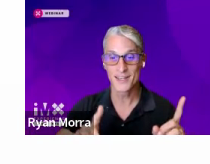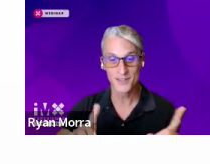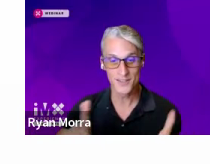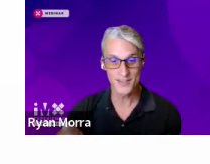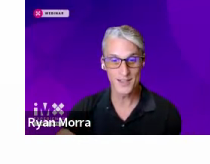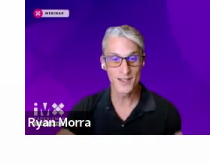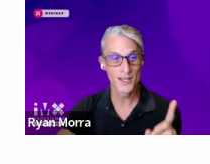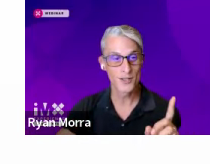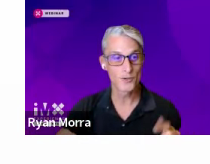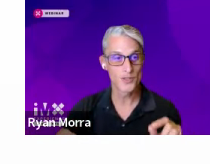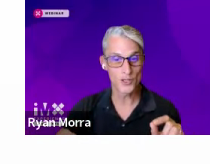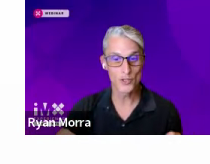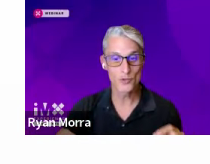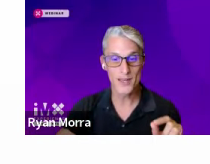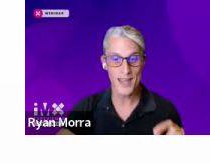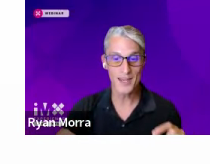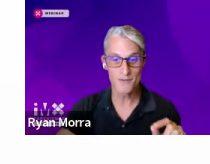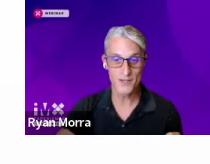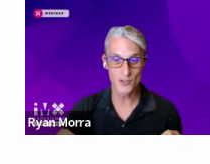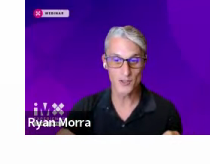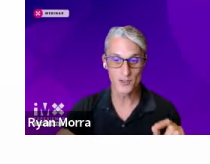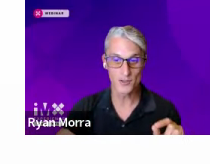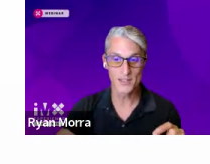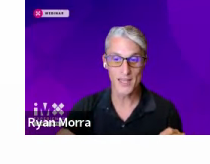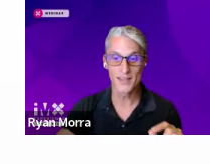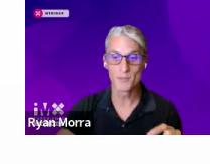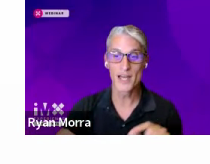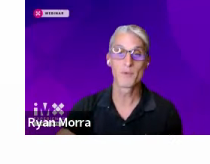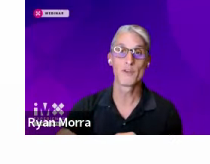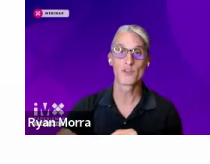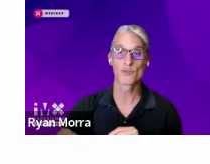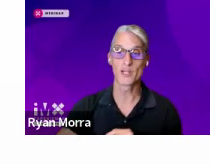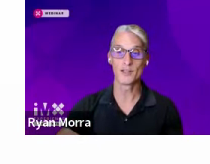missed. Instead, use the Q&A feature.